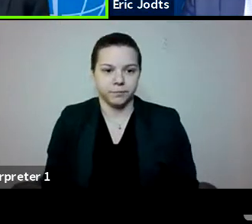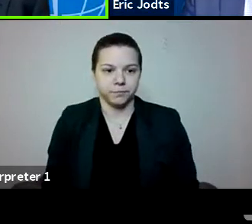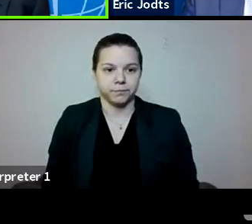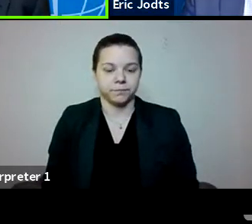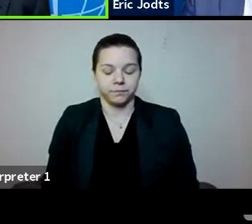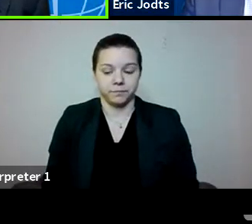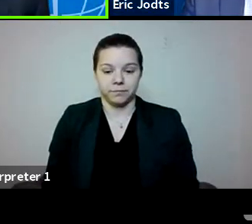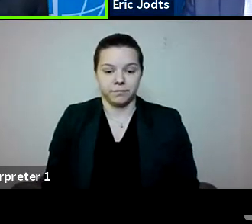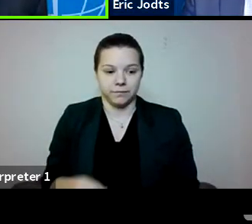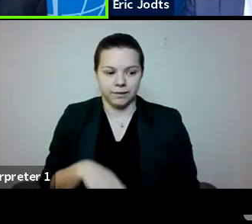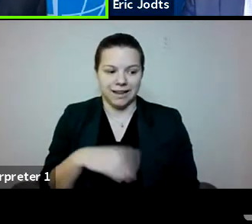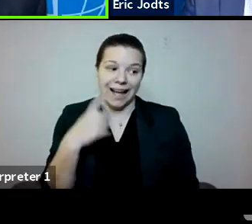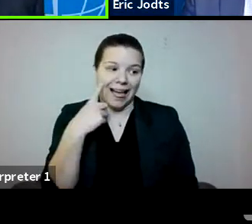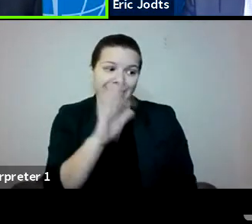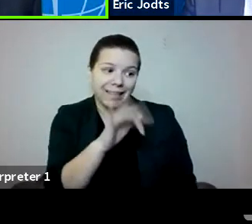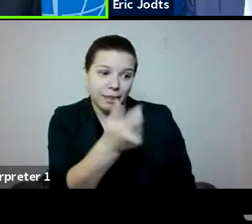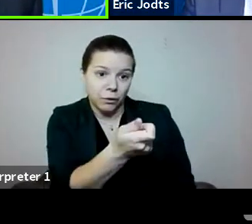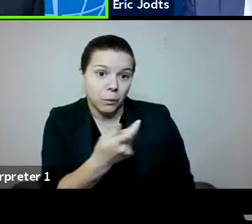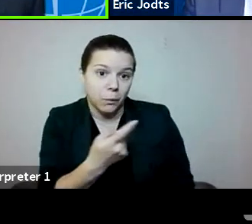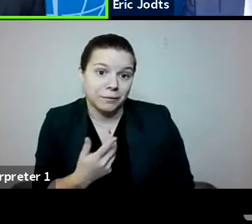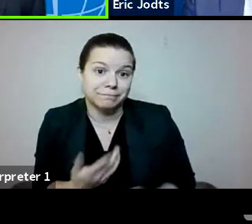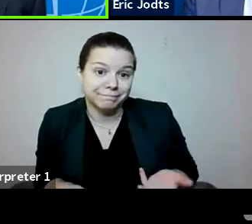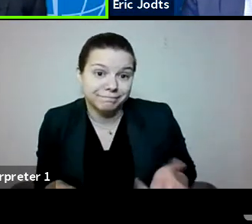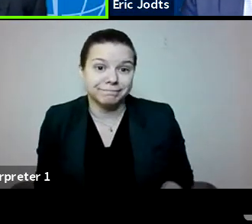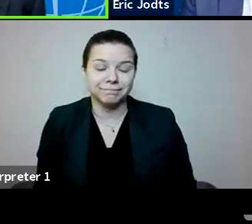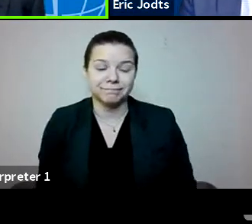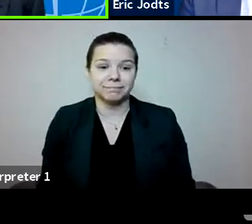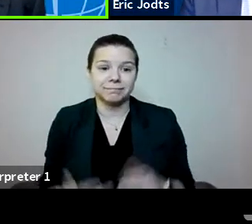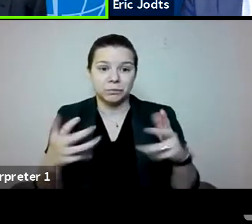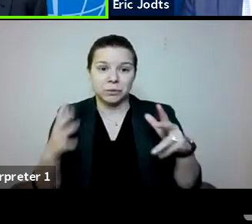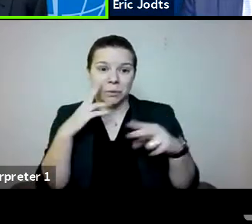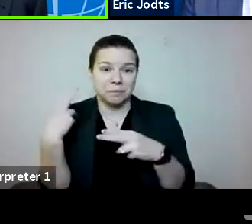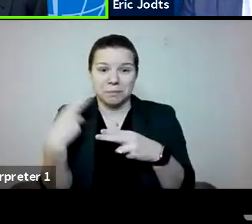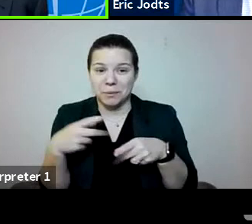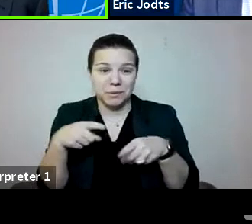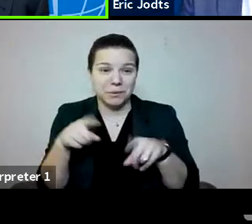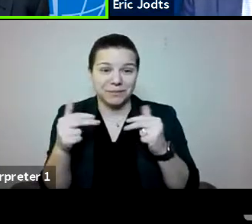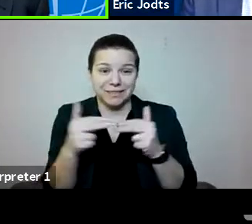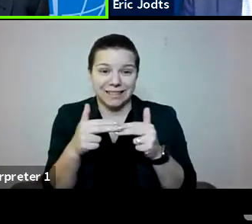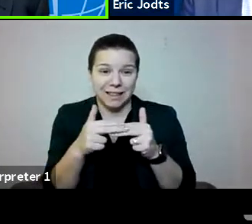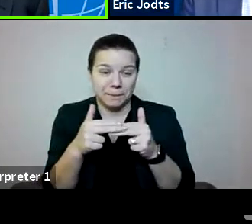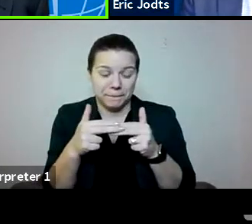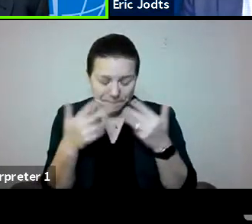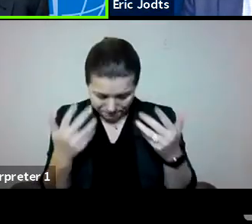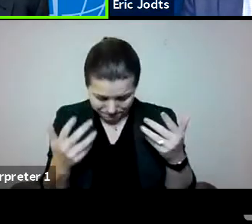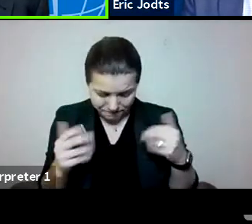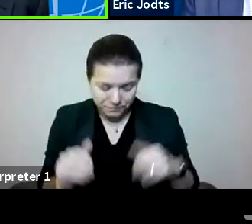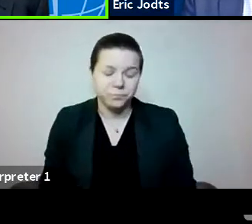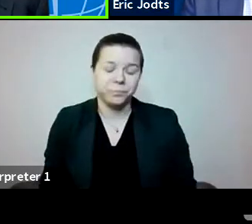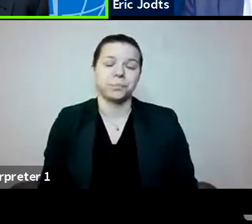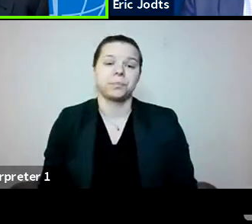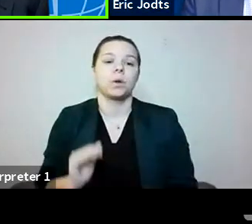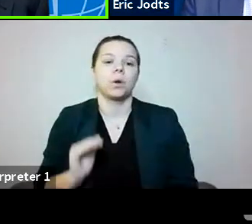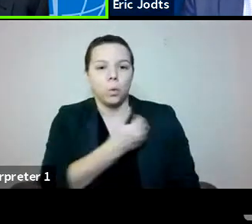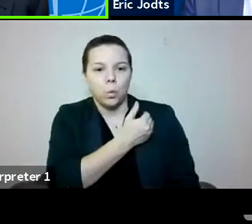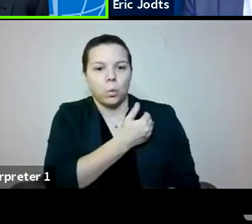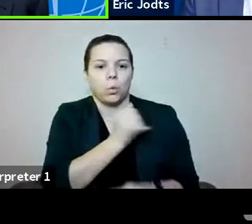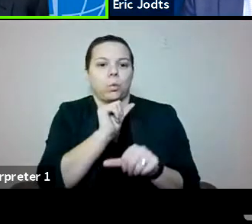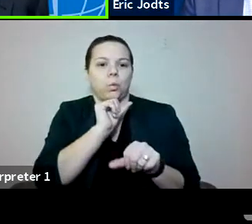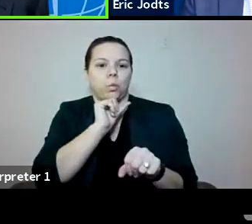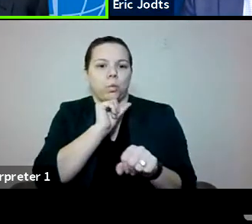That's the question, I think. And as I mentioned in my slides, we're working